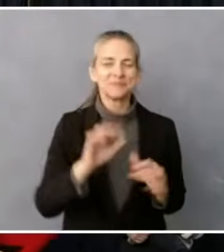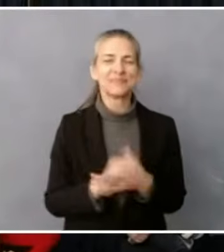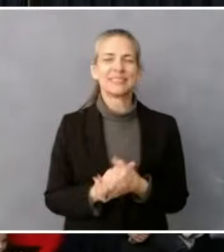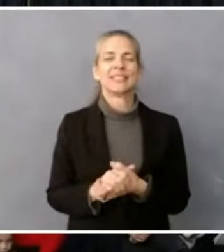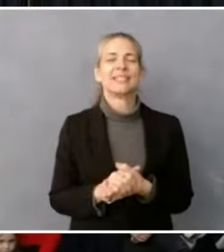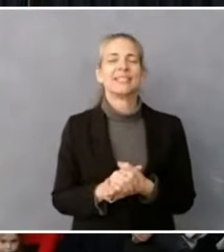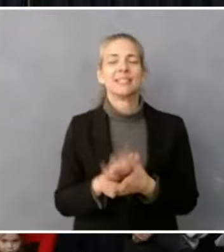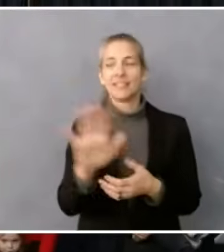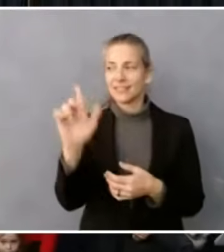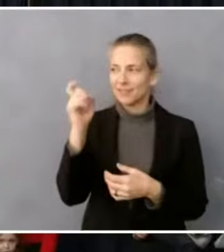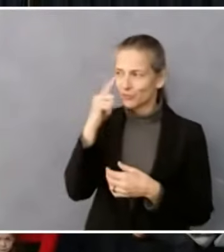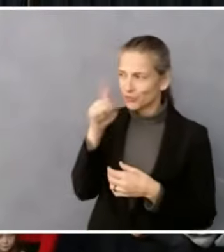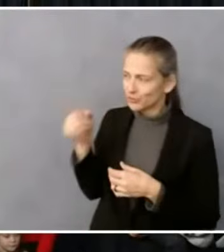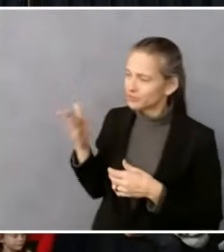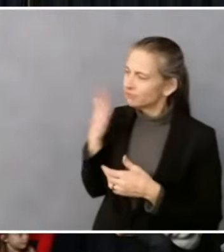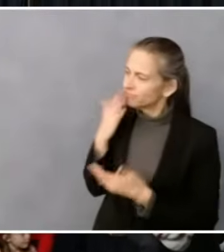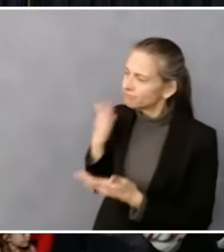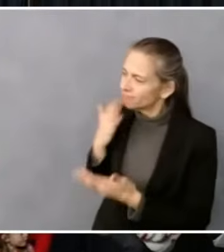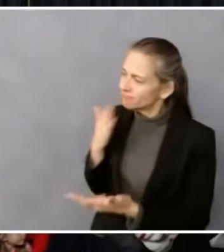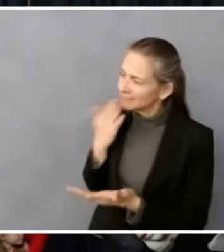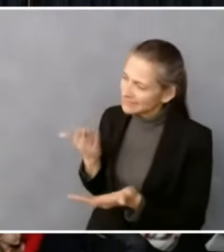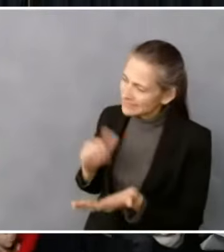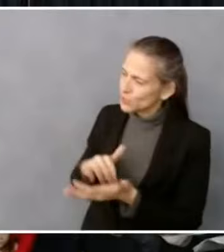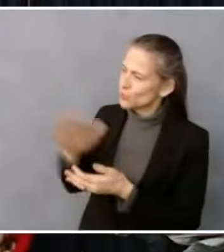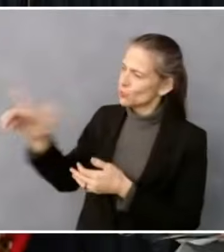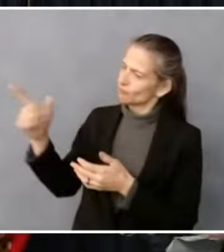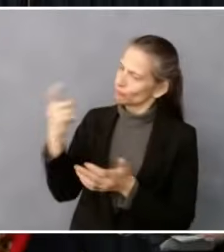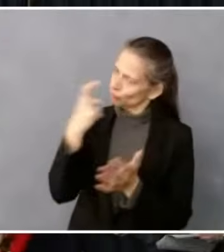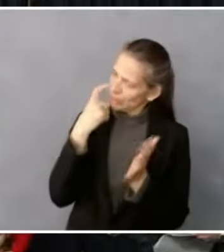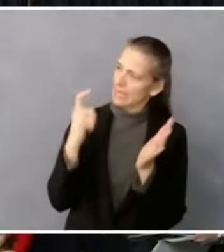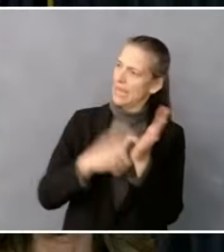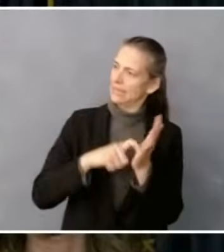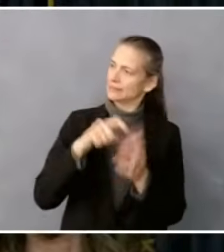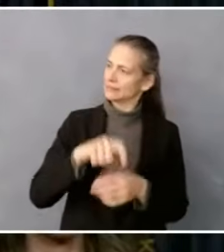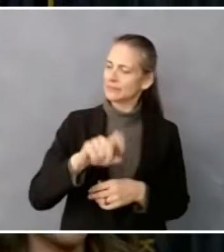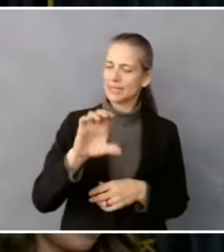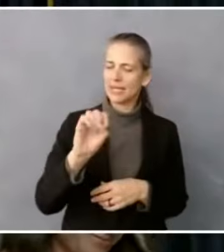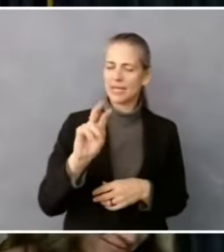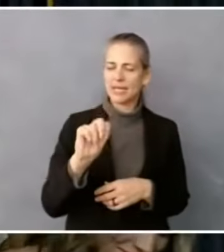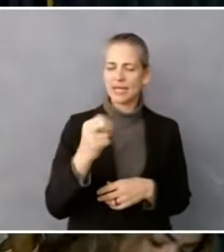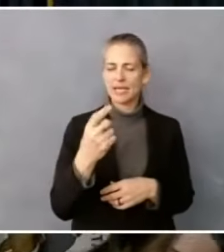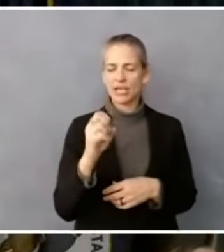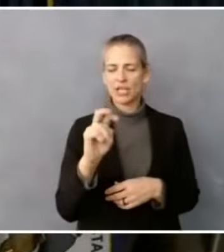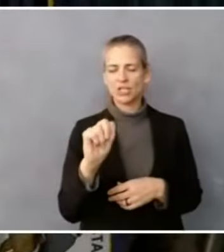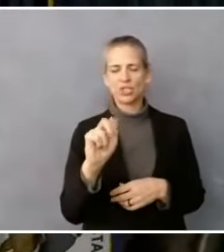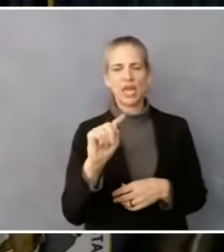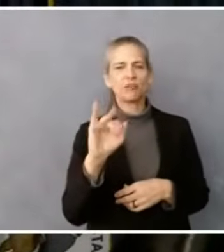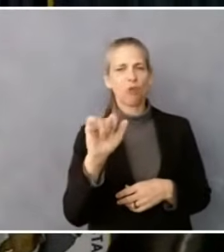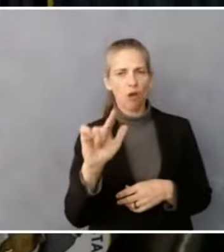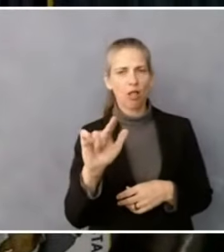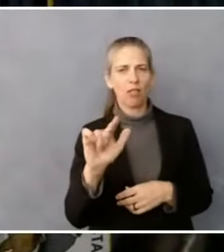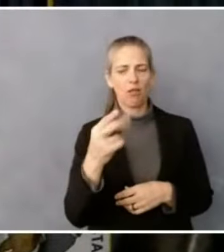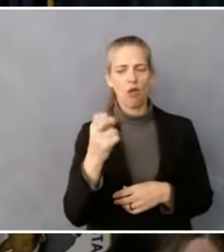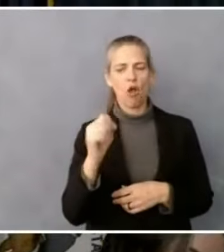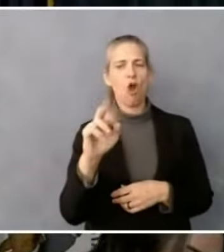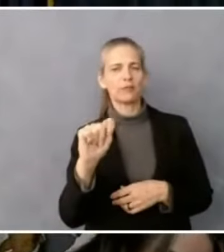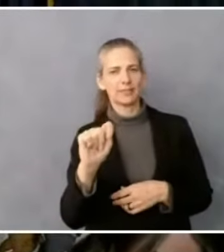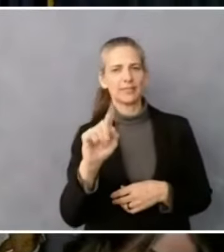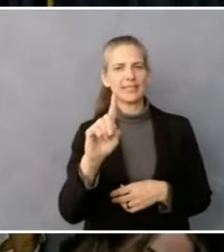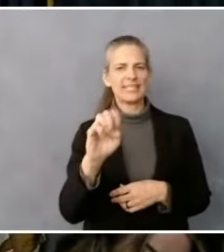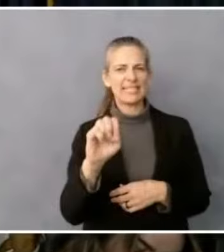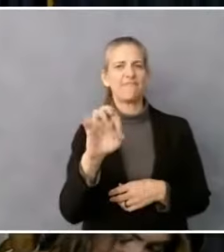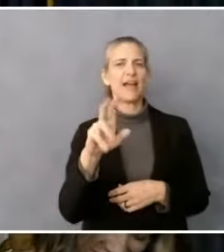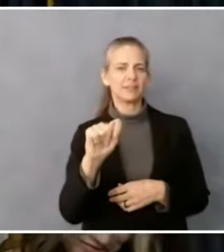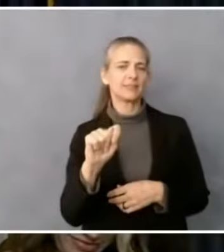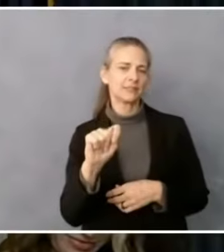Governor Beshear, thank you for once again recognizing Congenital Heart Defect Awareness Week, as you have so consistently